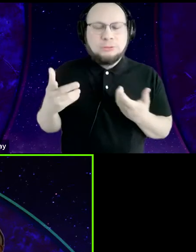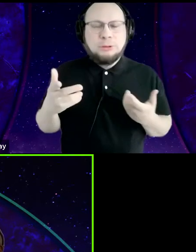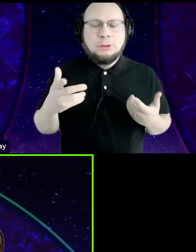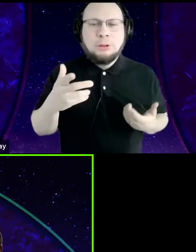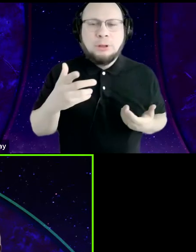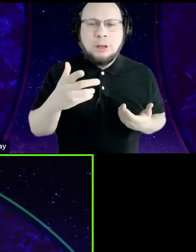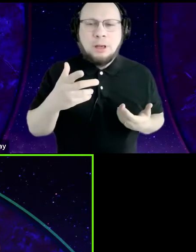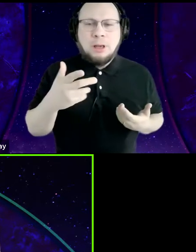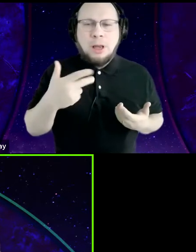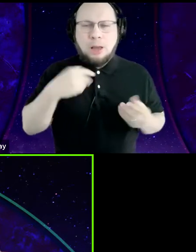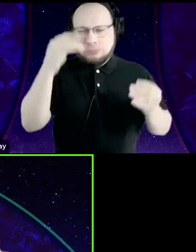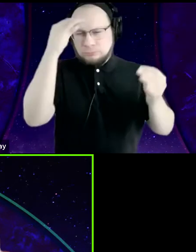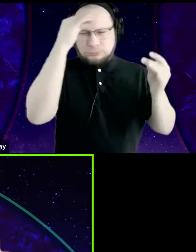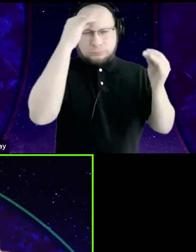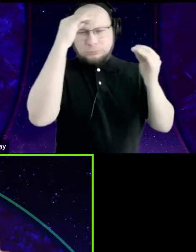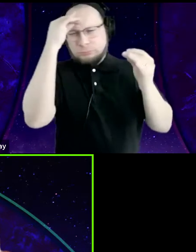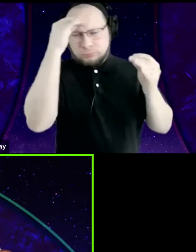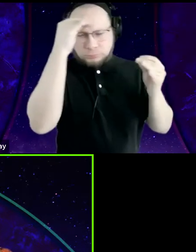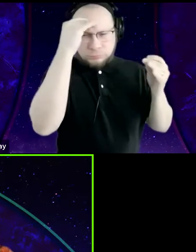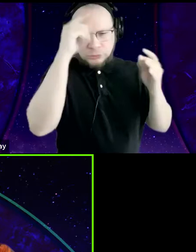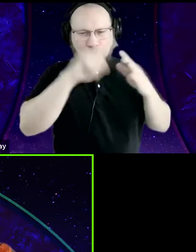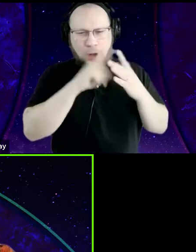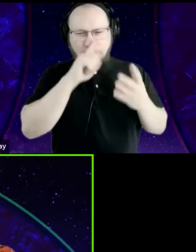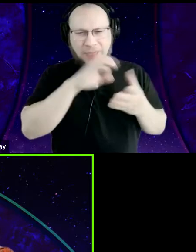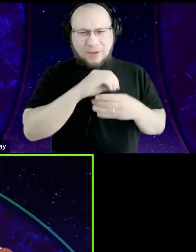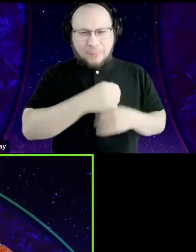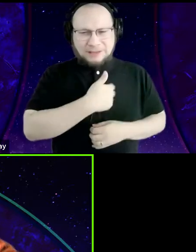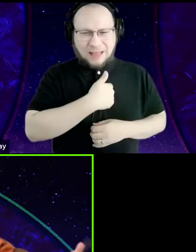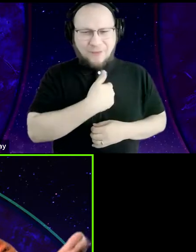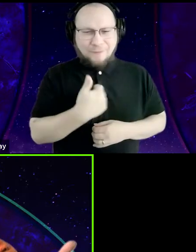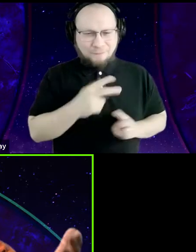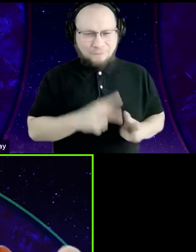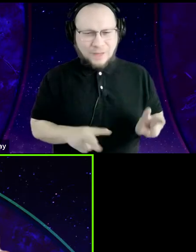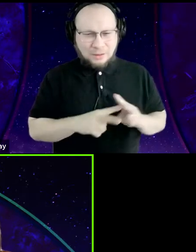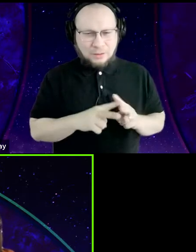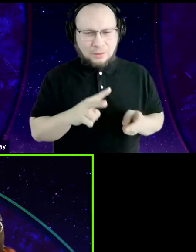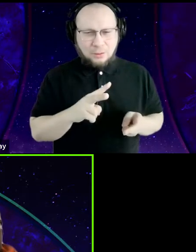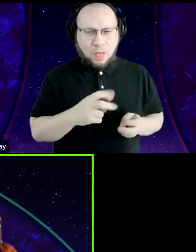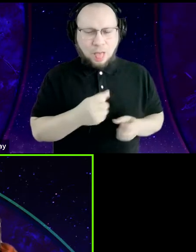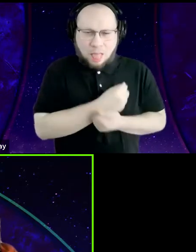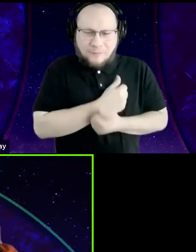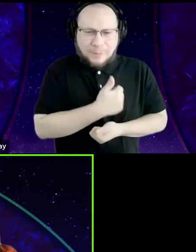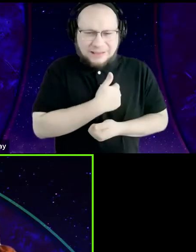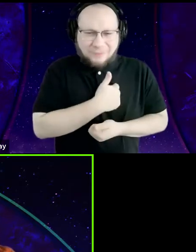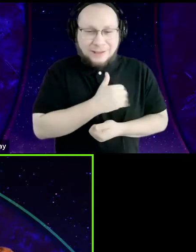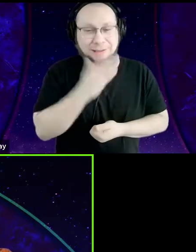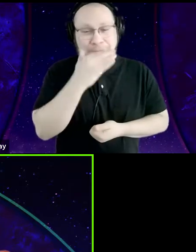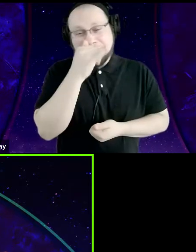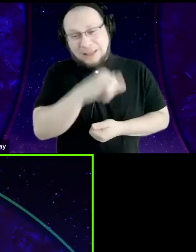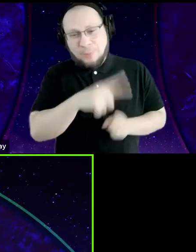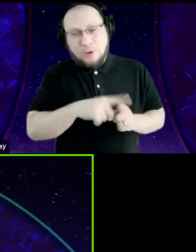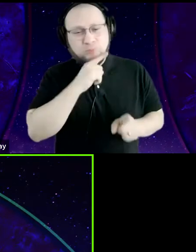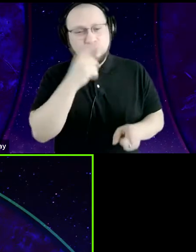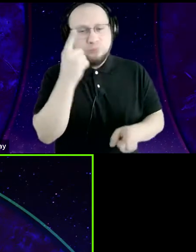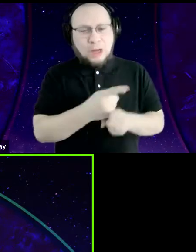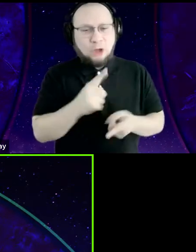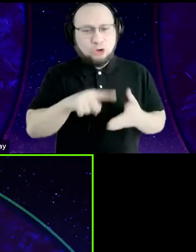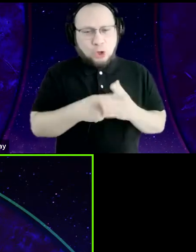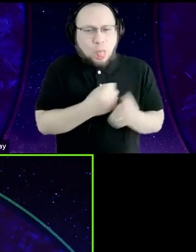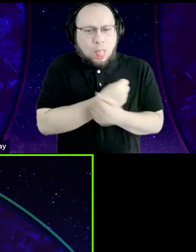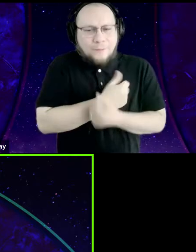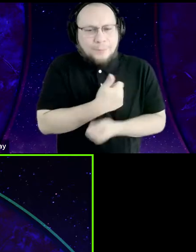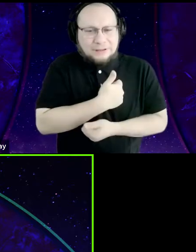And I started to believe in myself and love myself, which I'm like laughing about, but it's absolutely what happened.